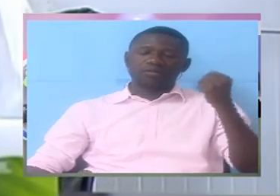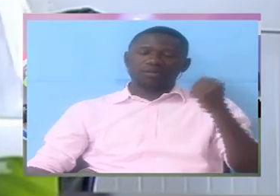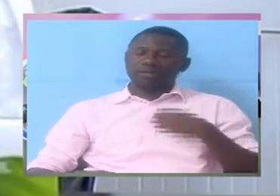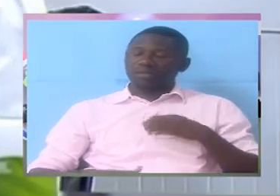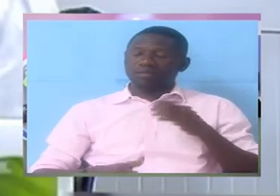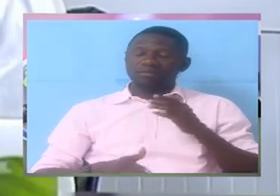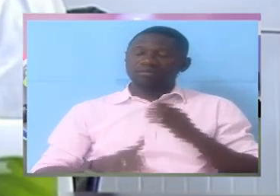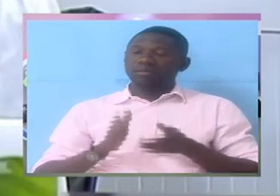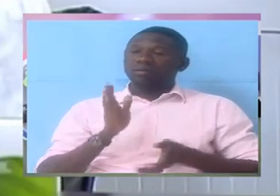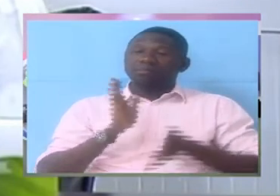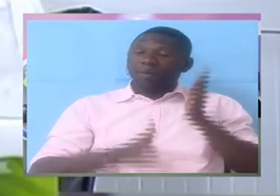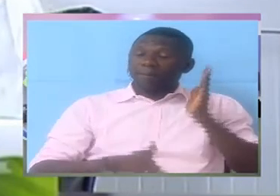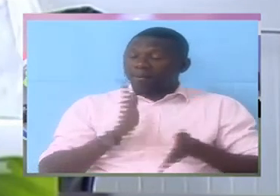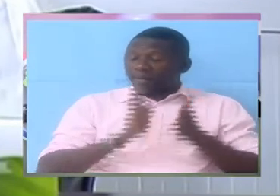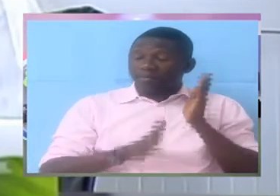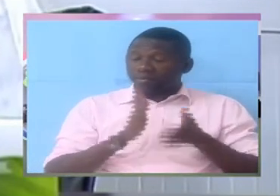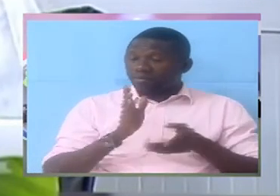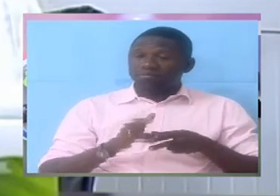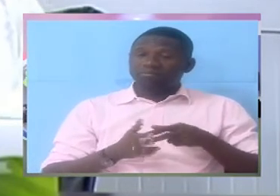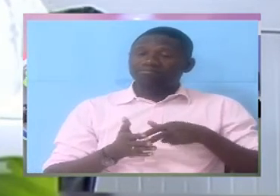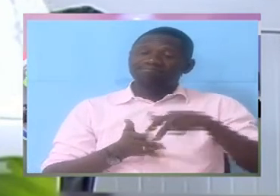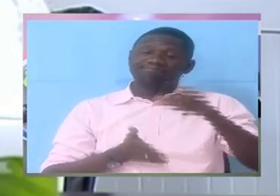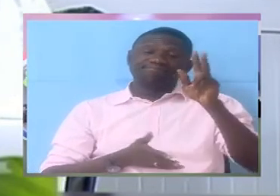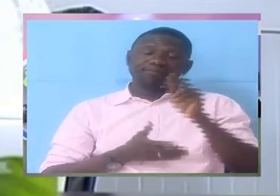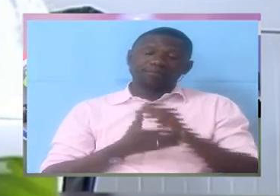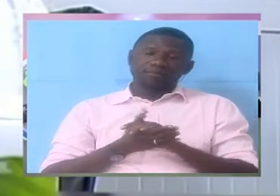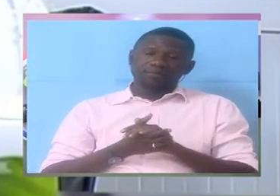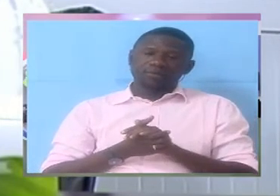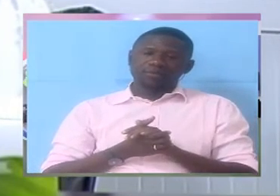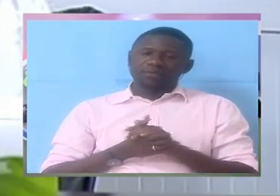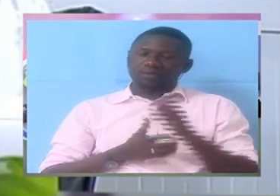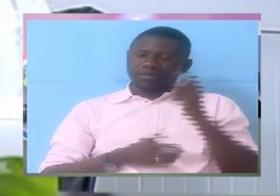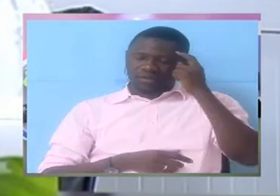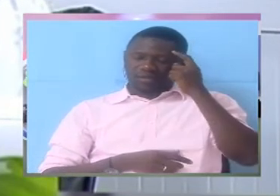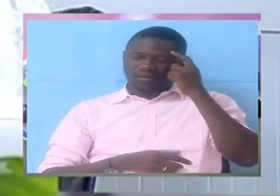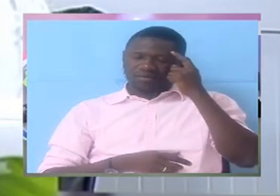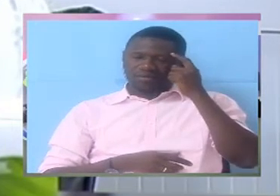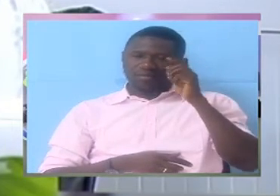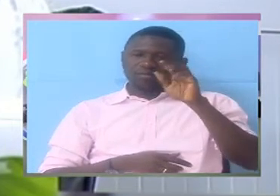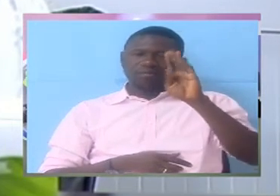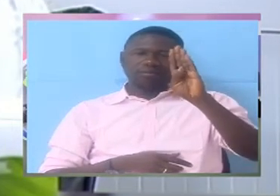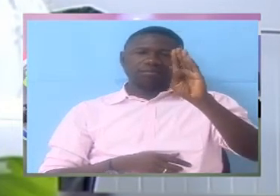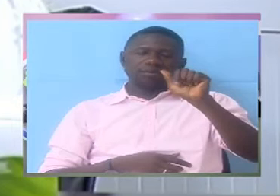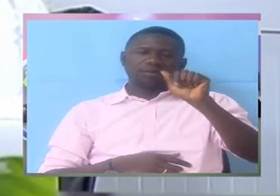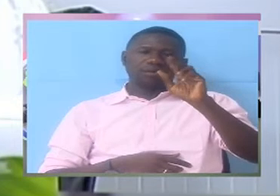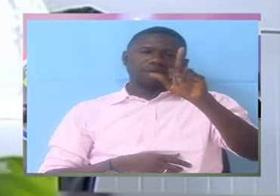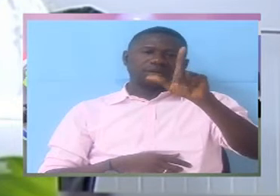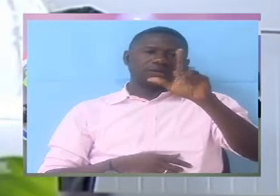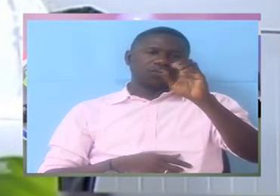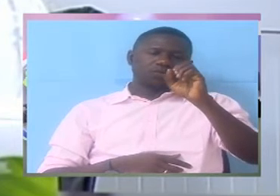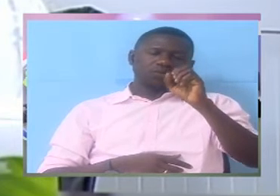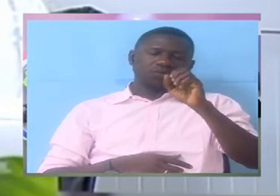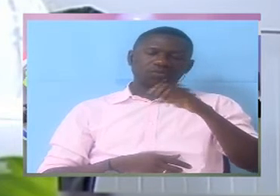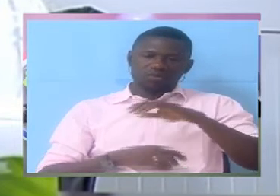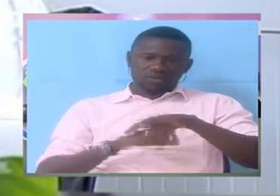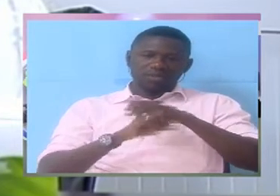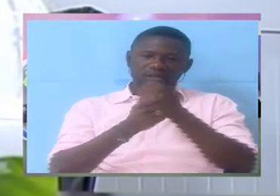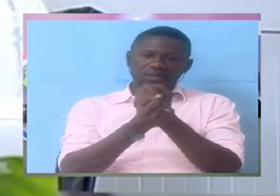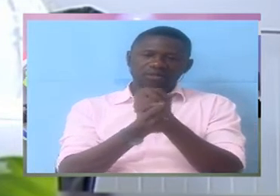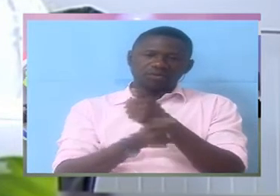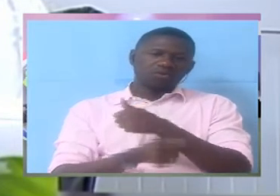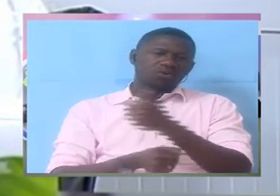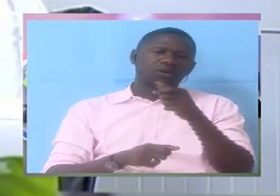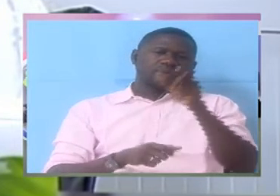hills nem bori ba wututa isingolula think Balo was arrested with another person namere balo ni molo